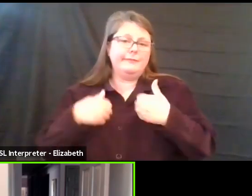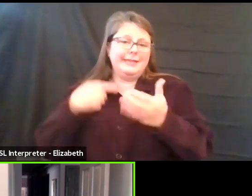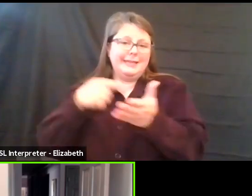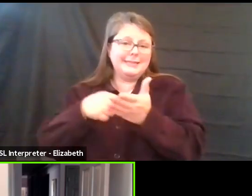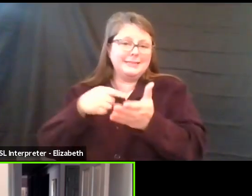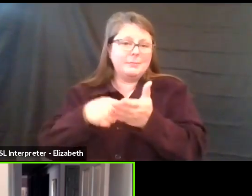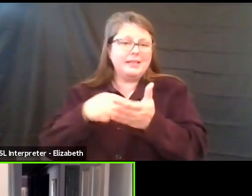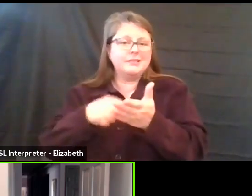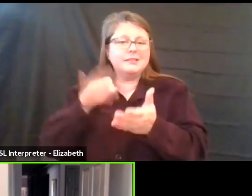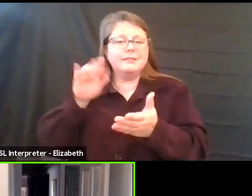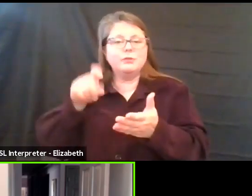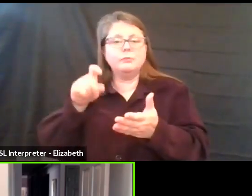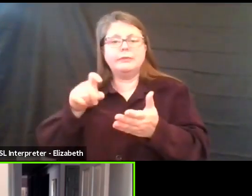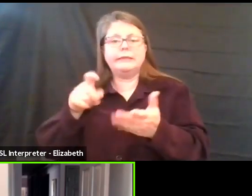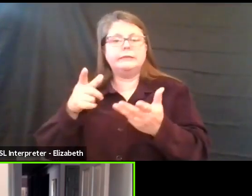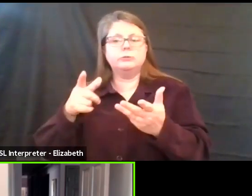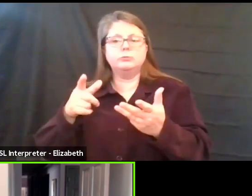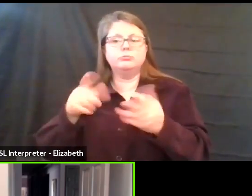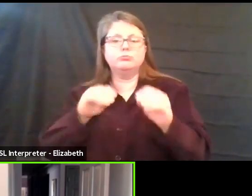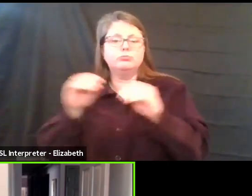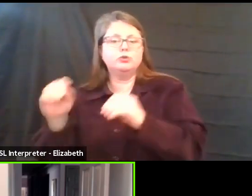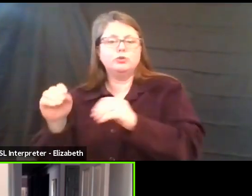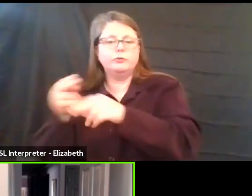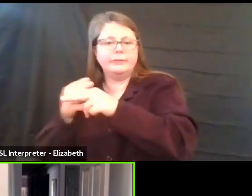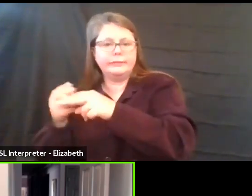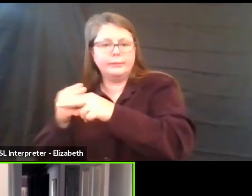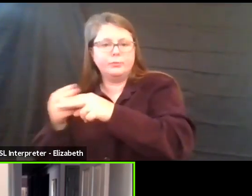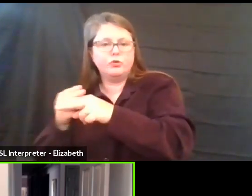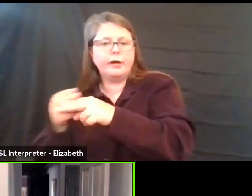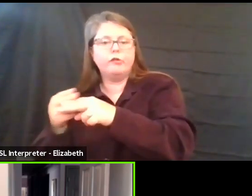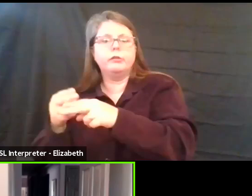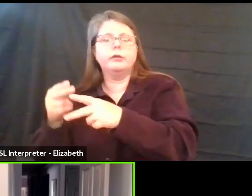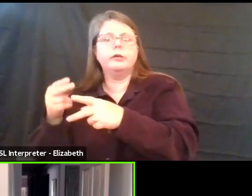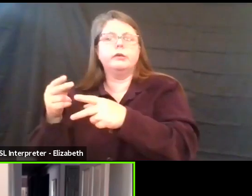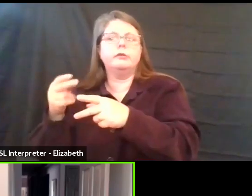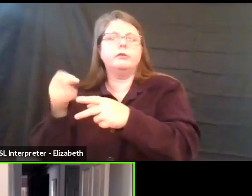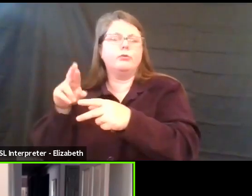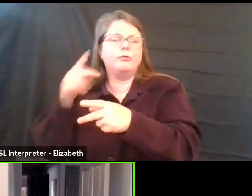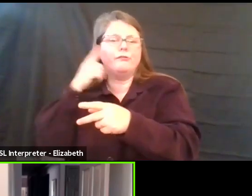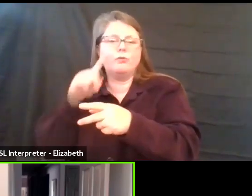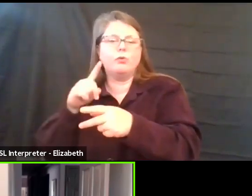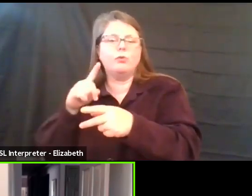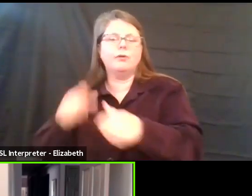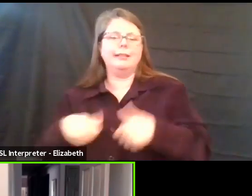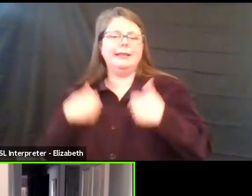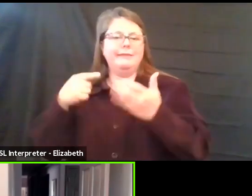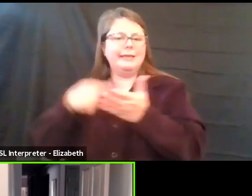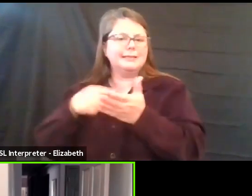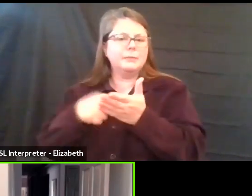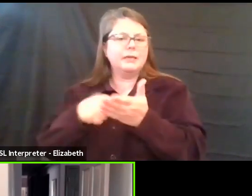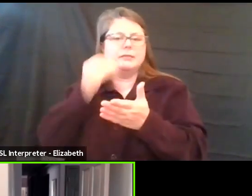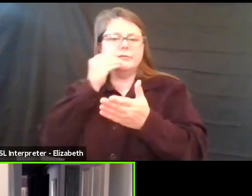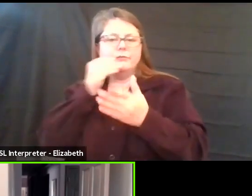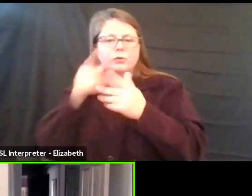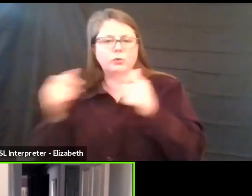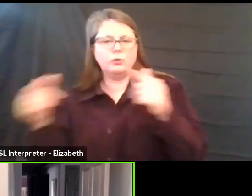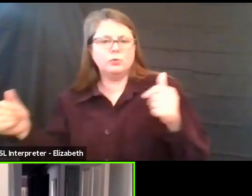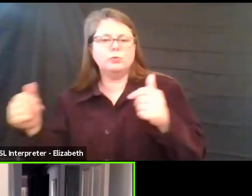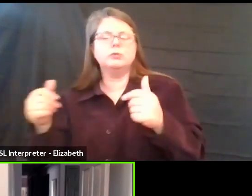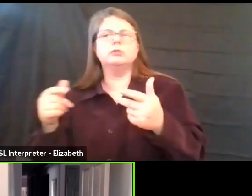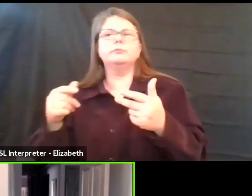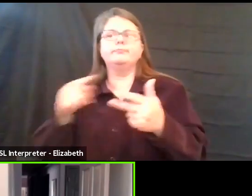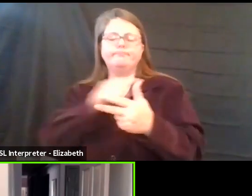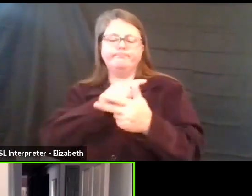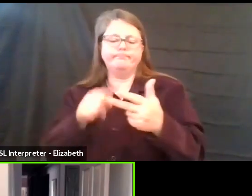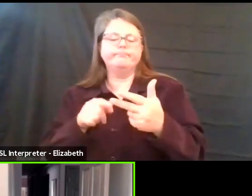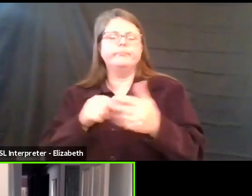or rebuilt. Again, in my experience, usually in situations like this, they're total losses.